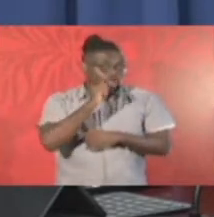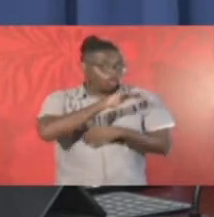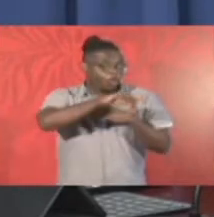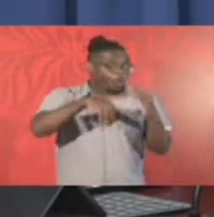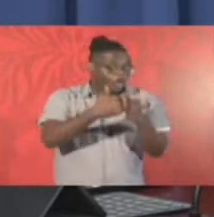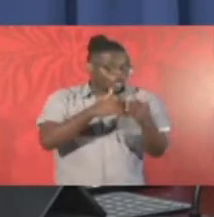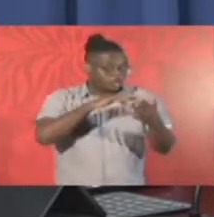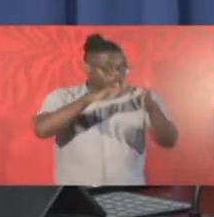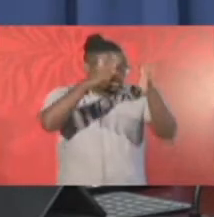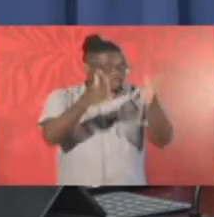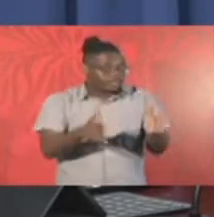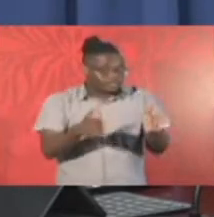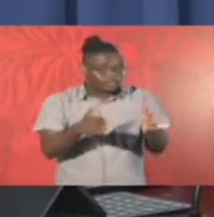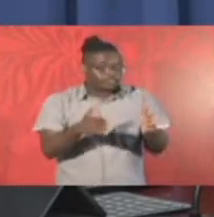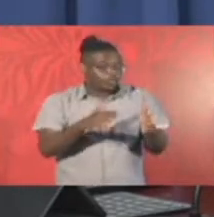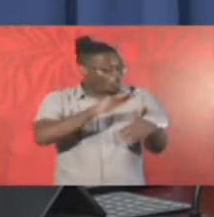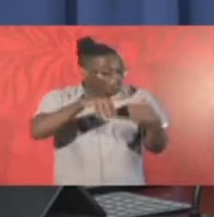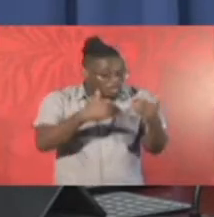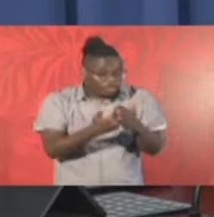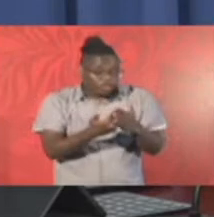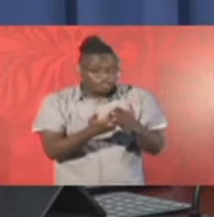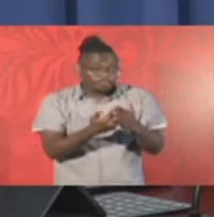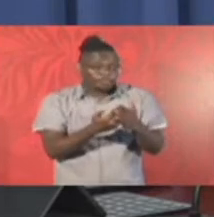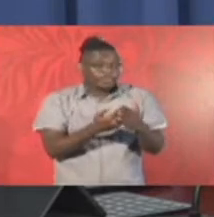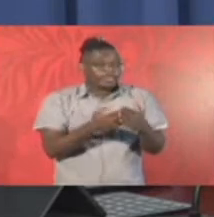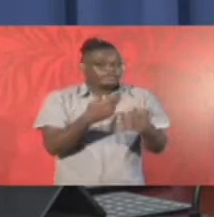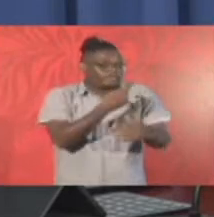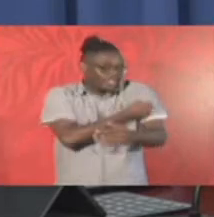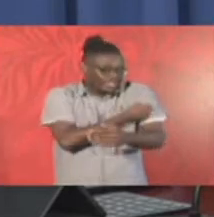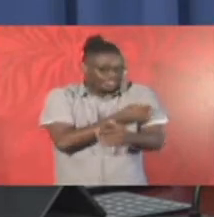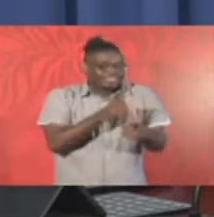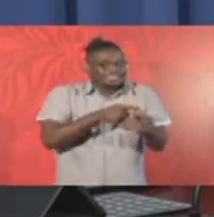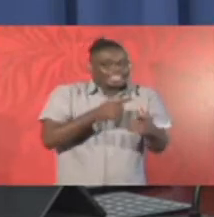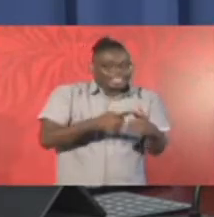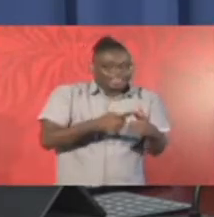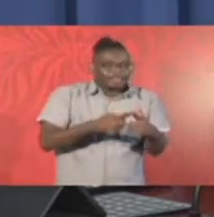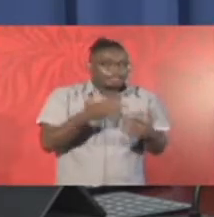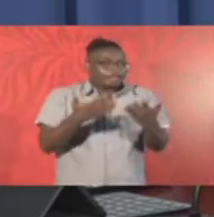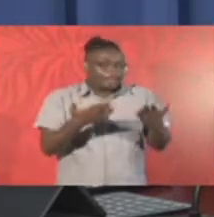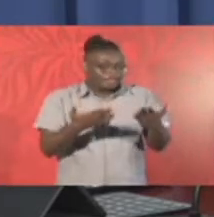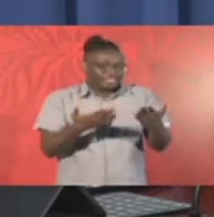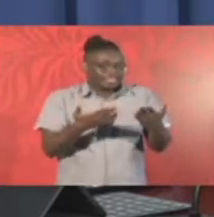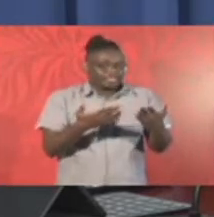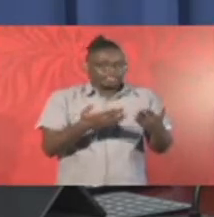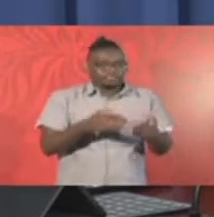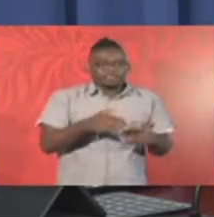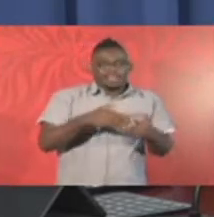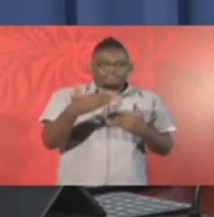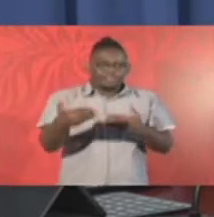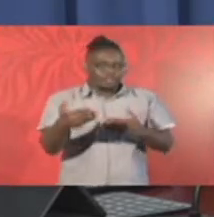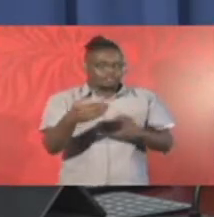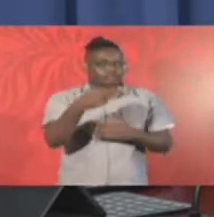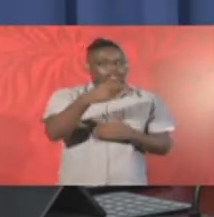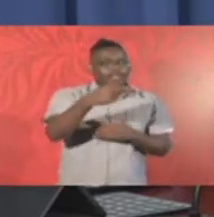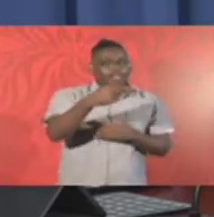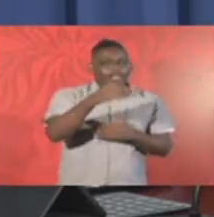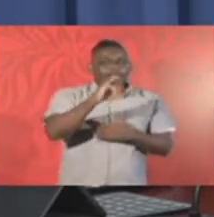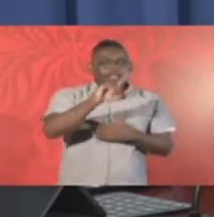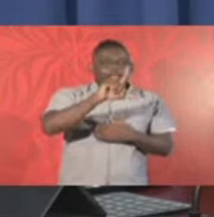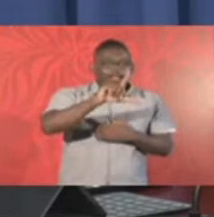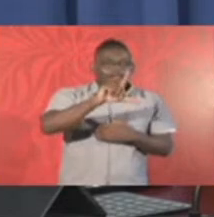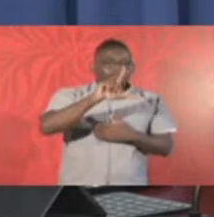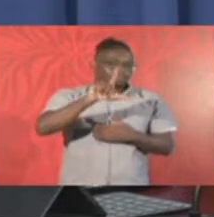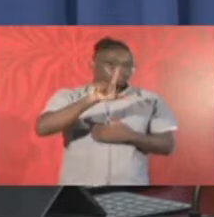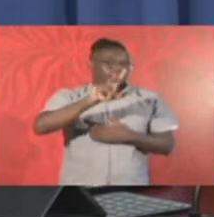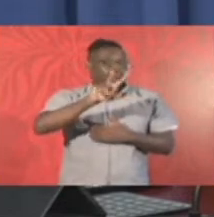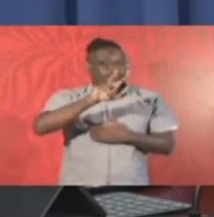Augustine Girls. You vaccinate them. Hillview. I can't forget St. Mary's College as an old boy. And if I